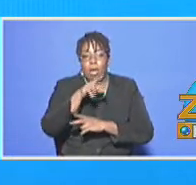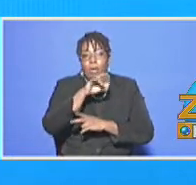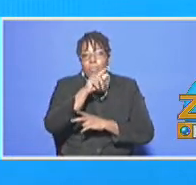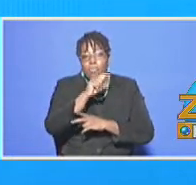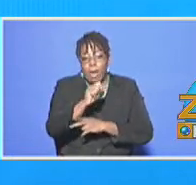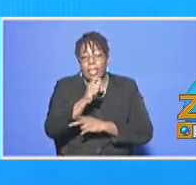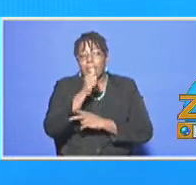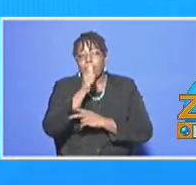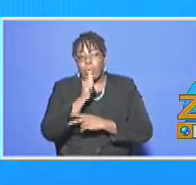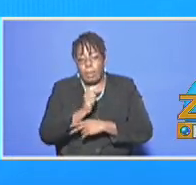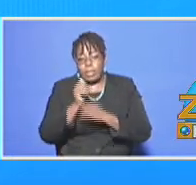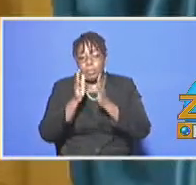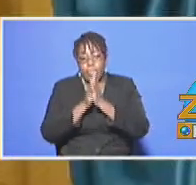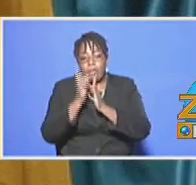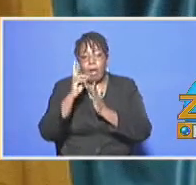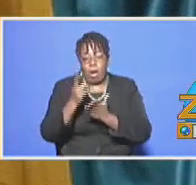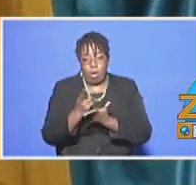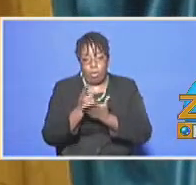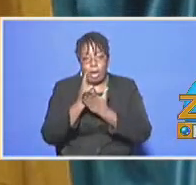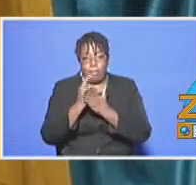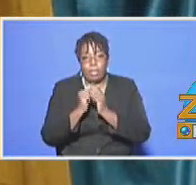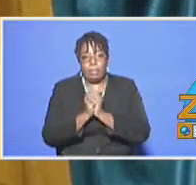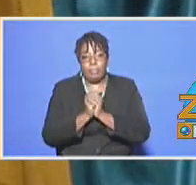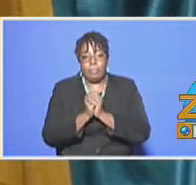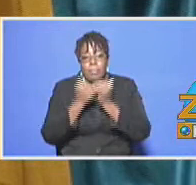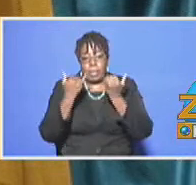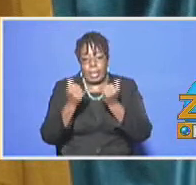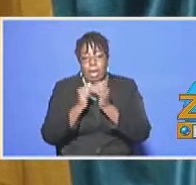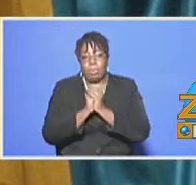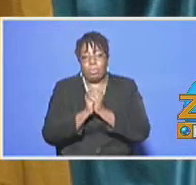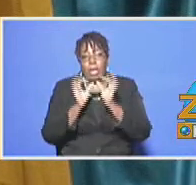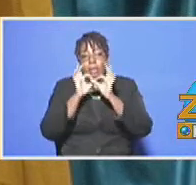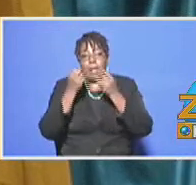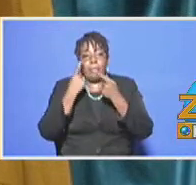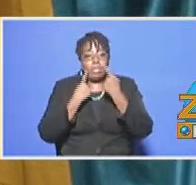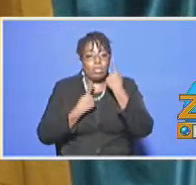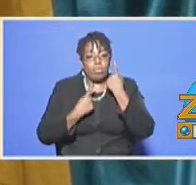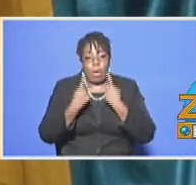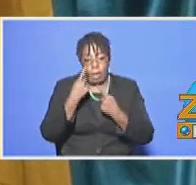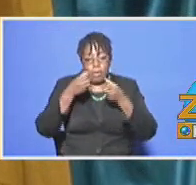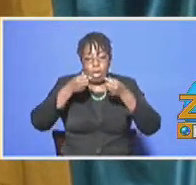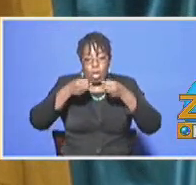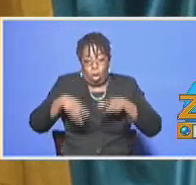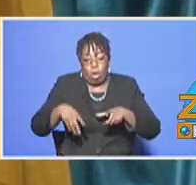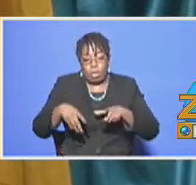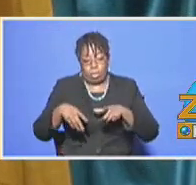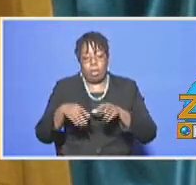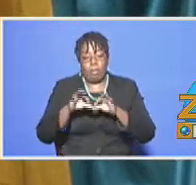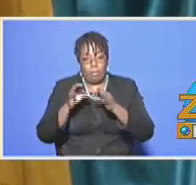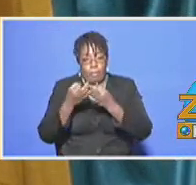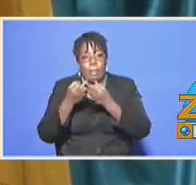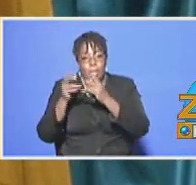full recovery. A family mourning the loss of their loved one tonight following